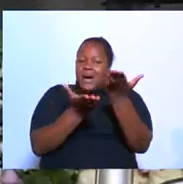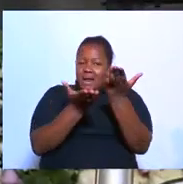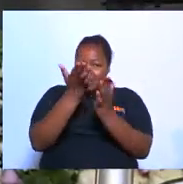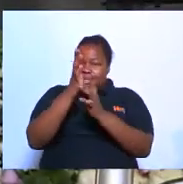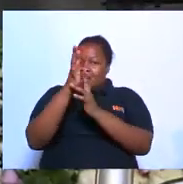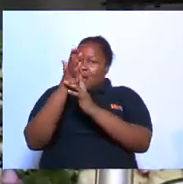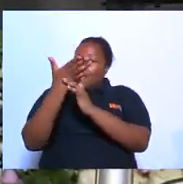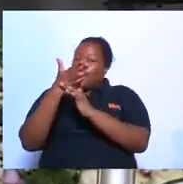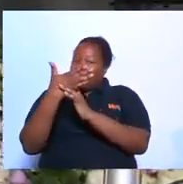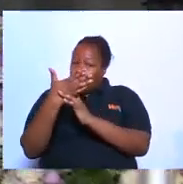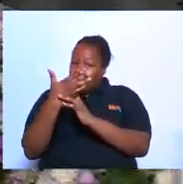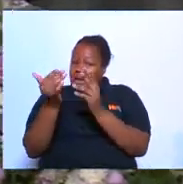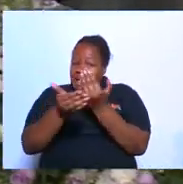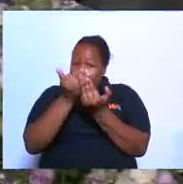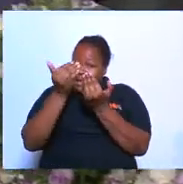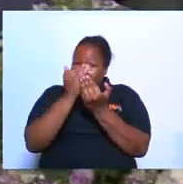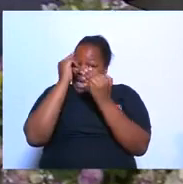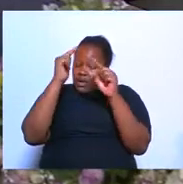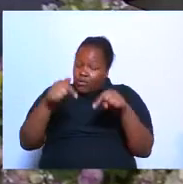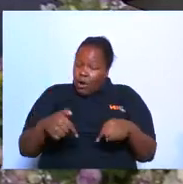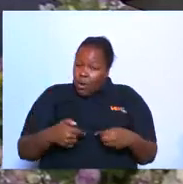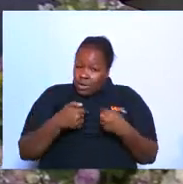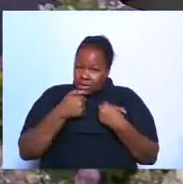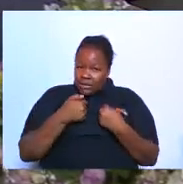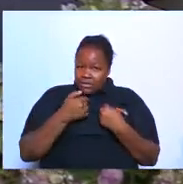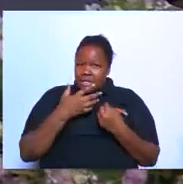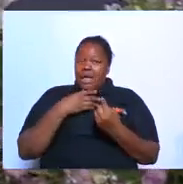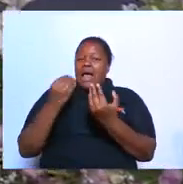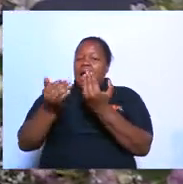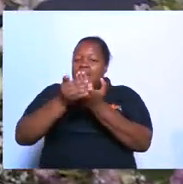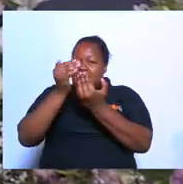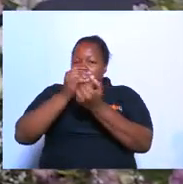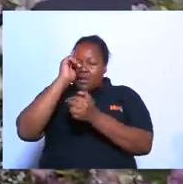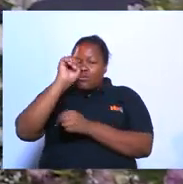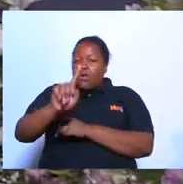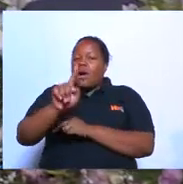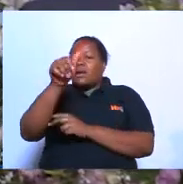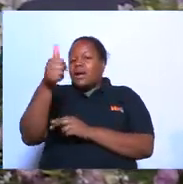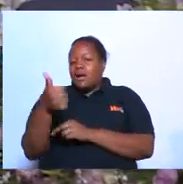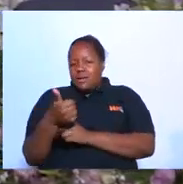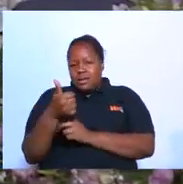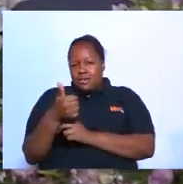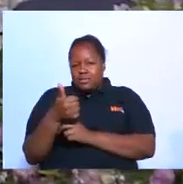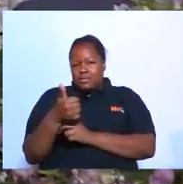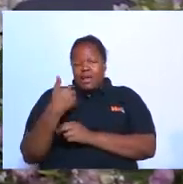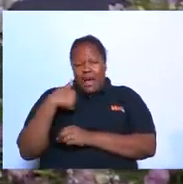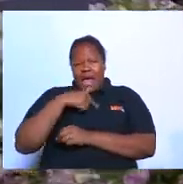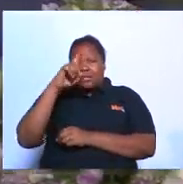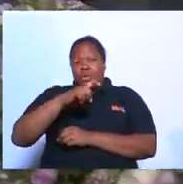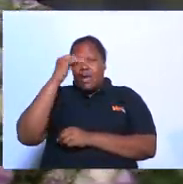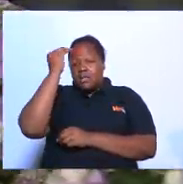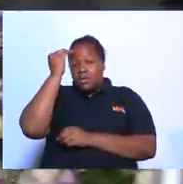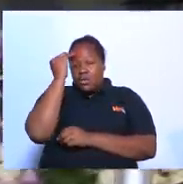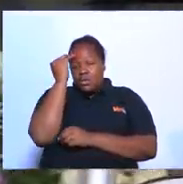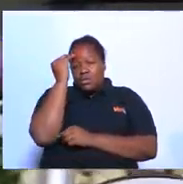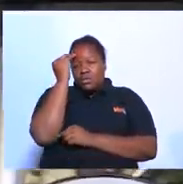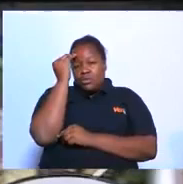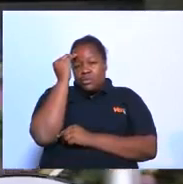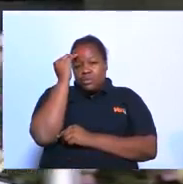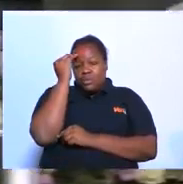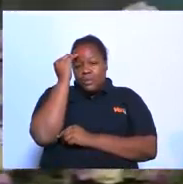between taking care of ourselves and each other we have to know this